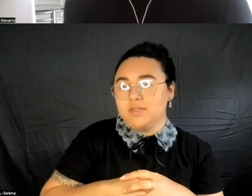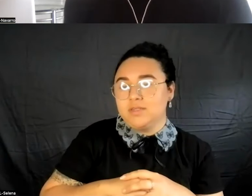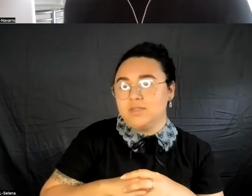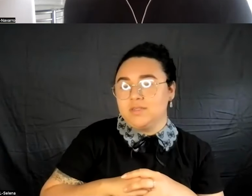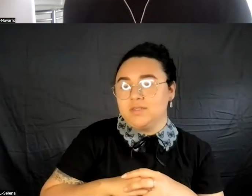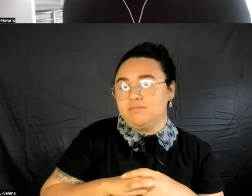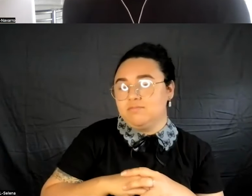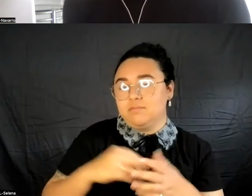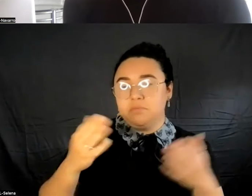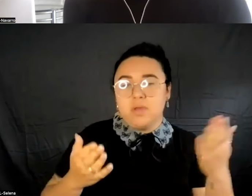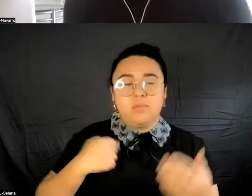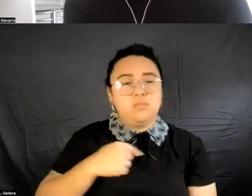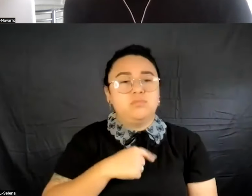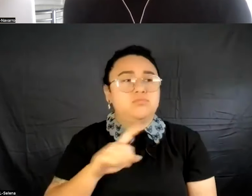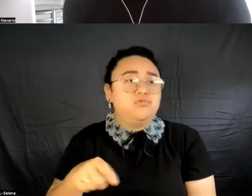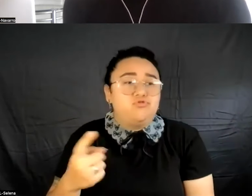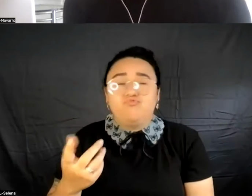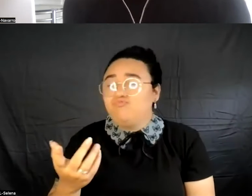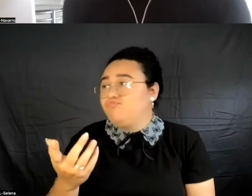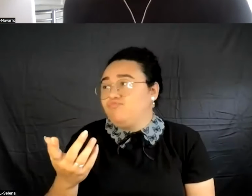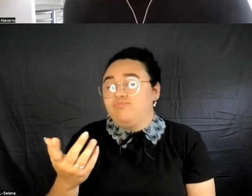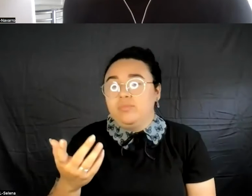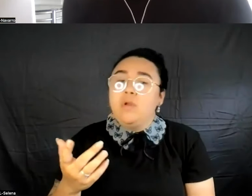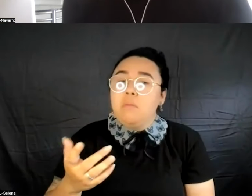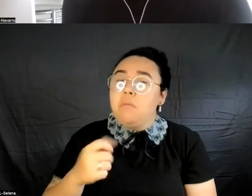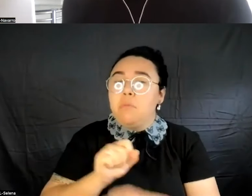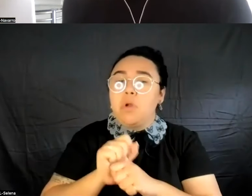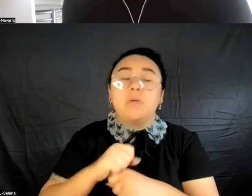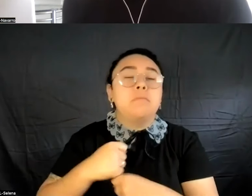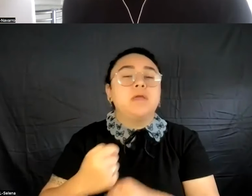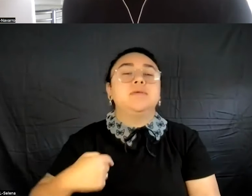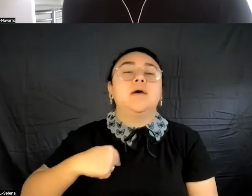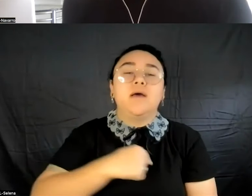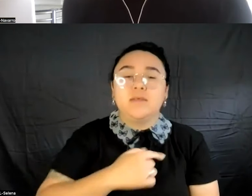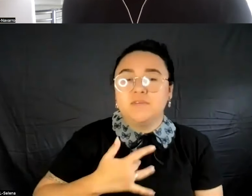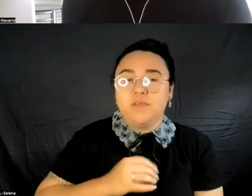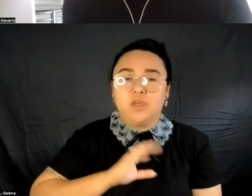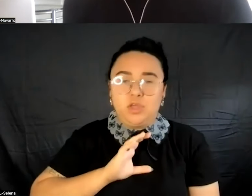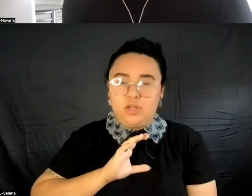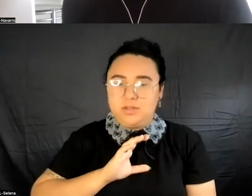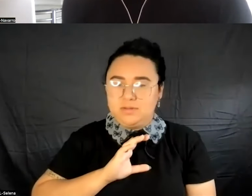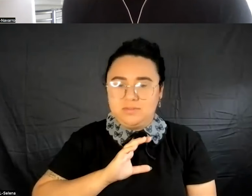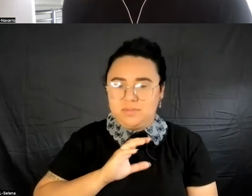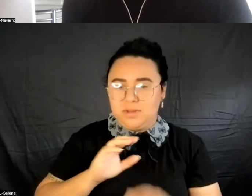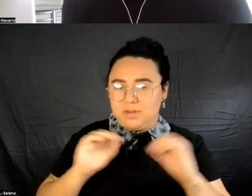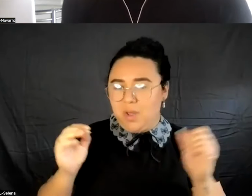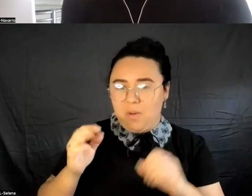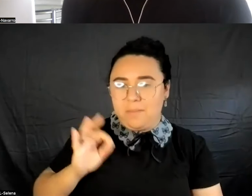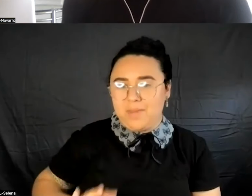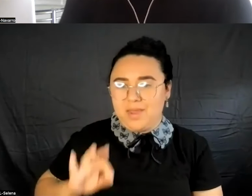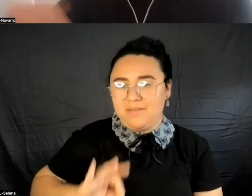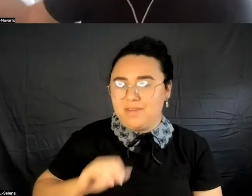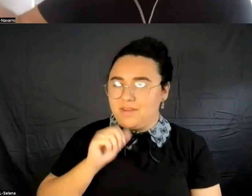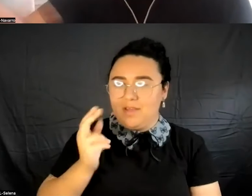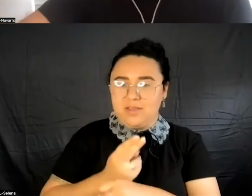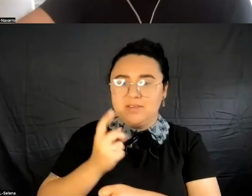we might just be like trying to do work that makes us feel good without actually being useful to